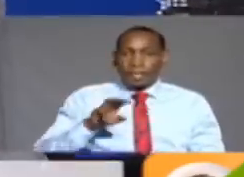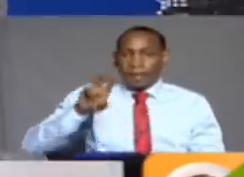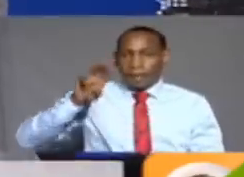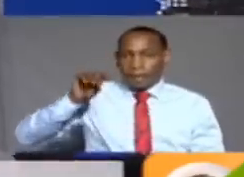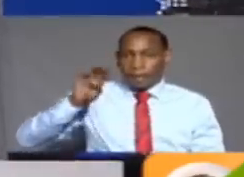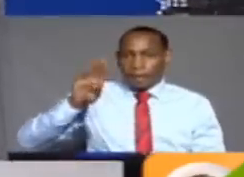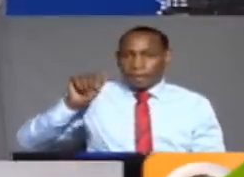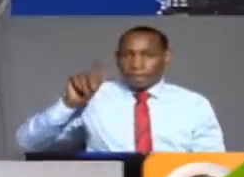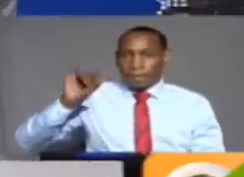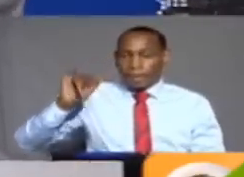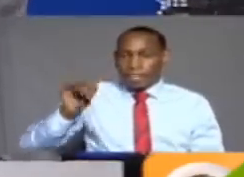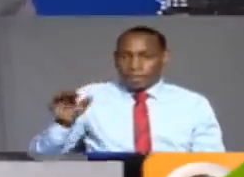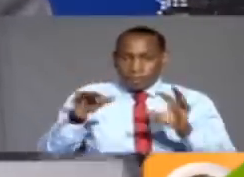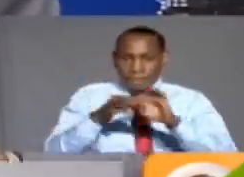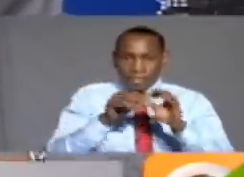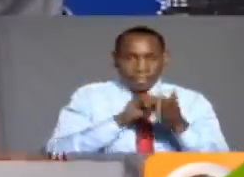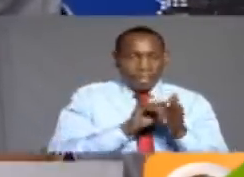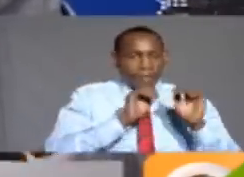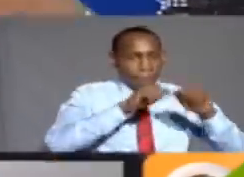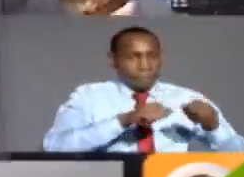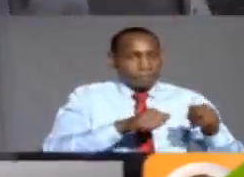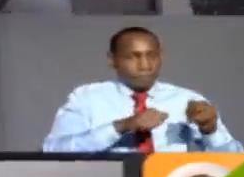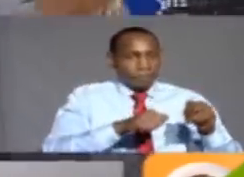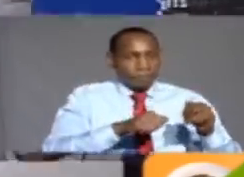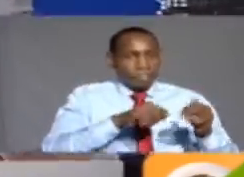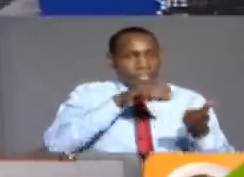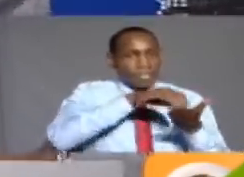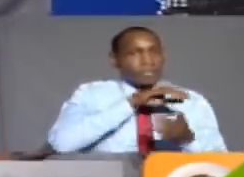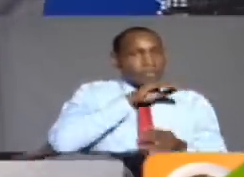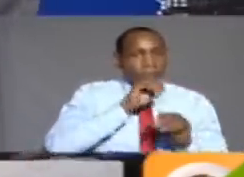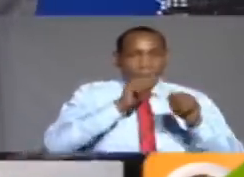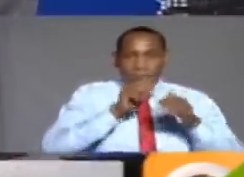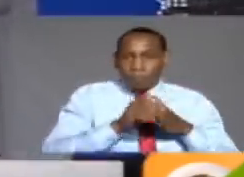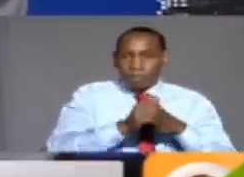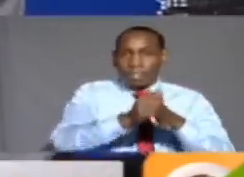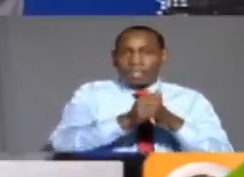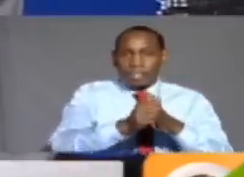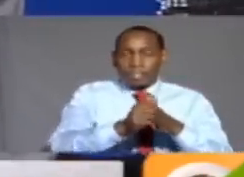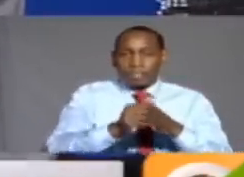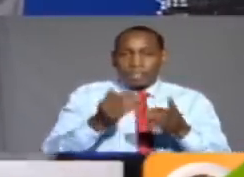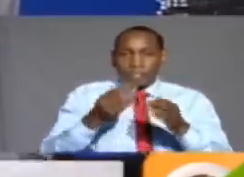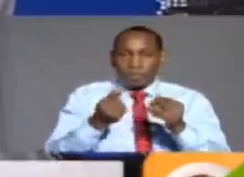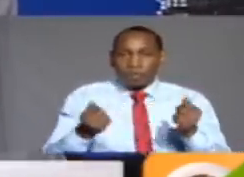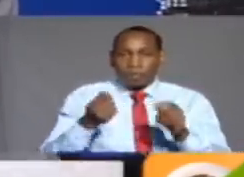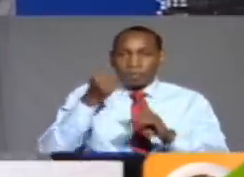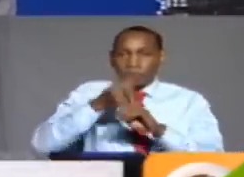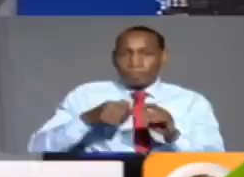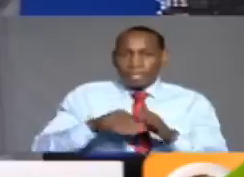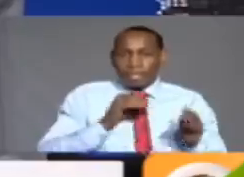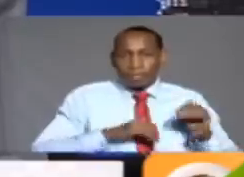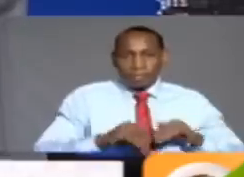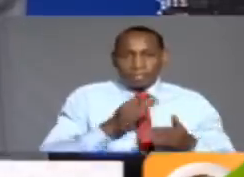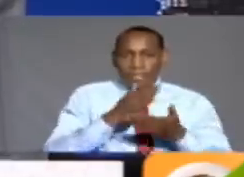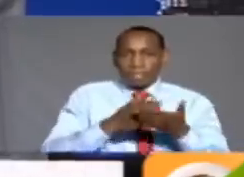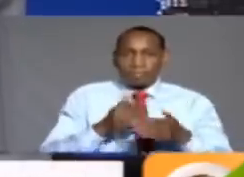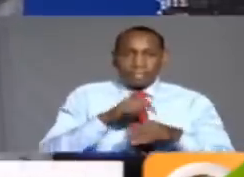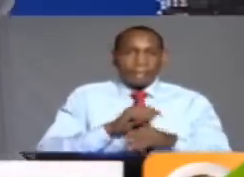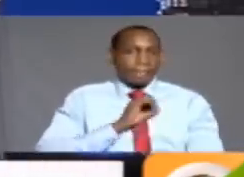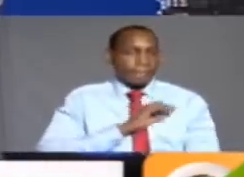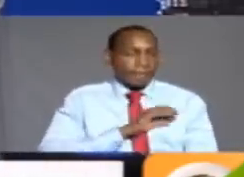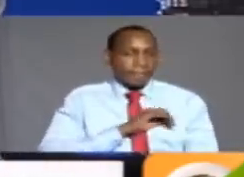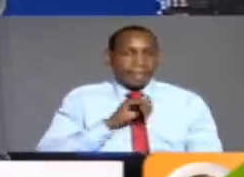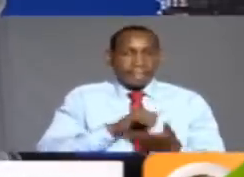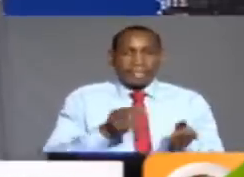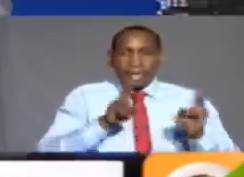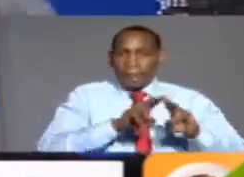you know, that combination is the only one which can be able to take forward the war against corruption. And sometimes I shudder with fear. If